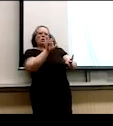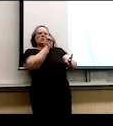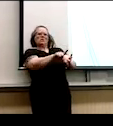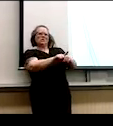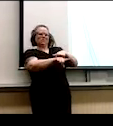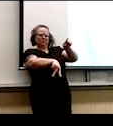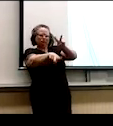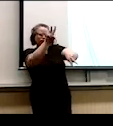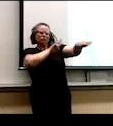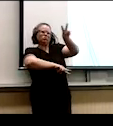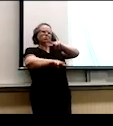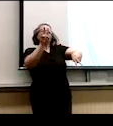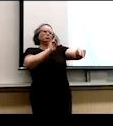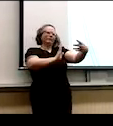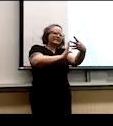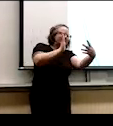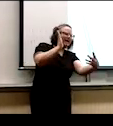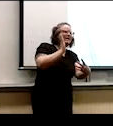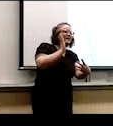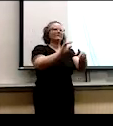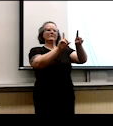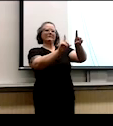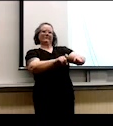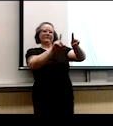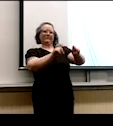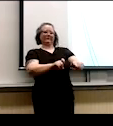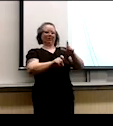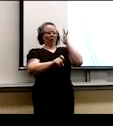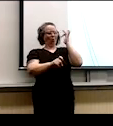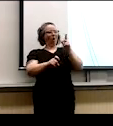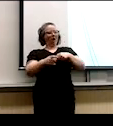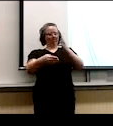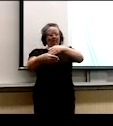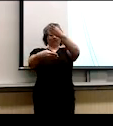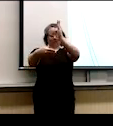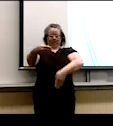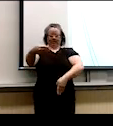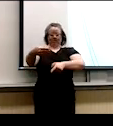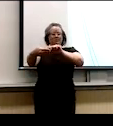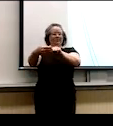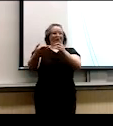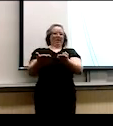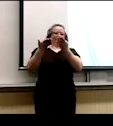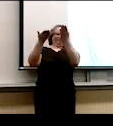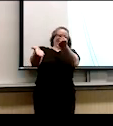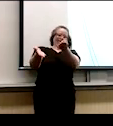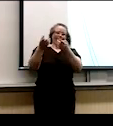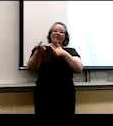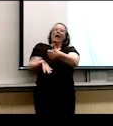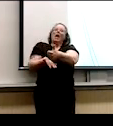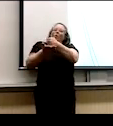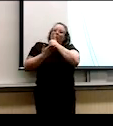opposed to a self-report or report of a collateral historian.